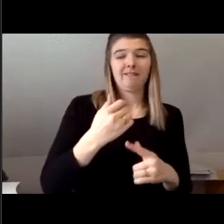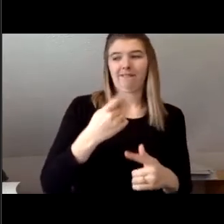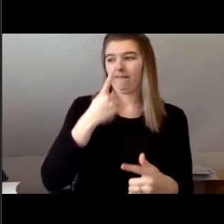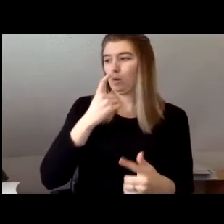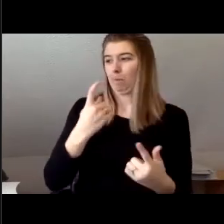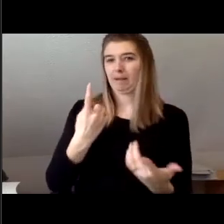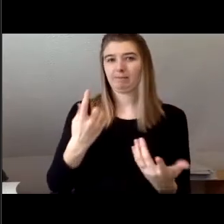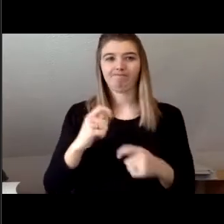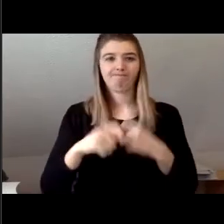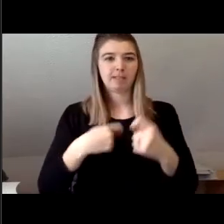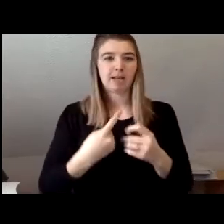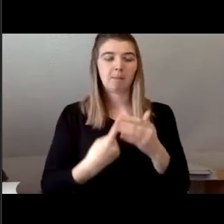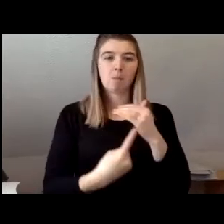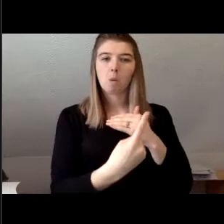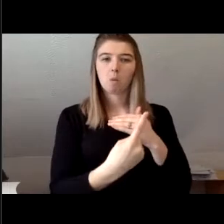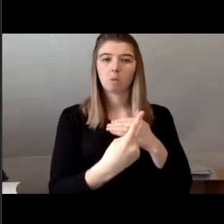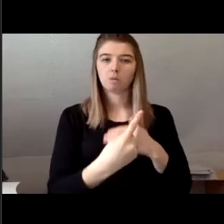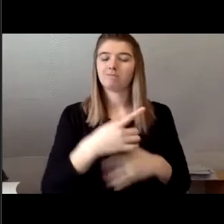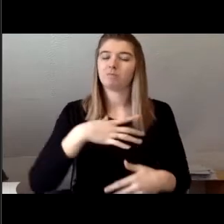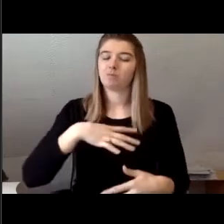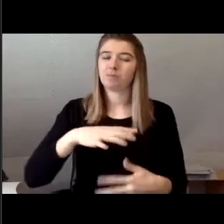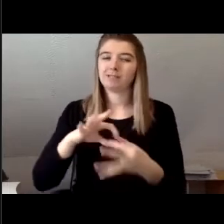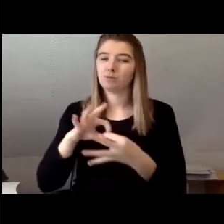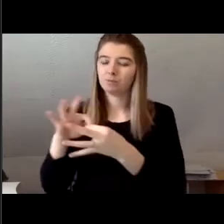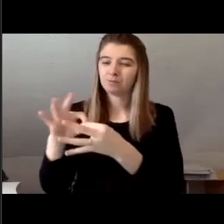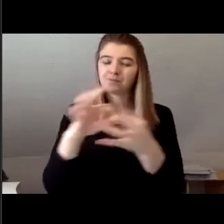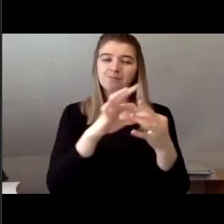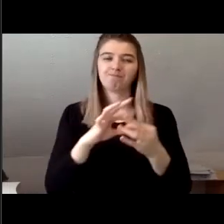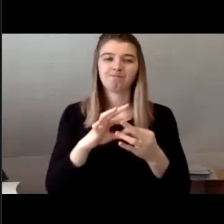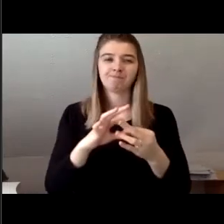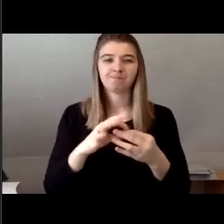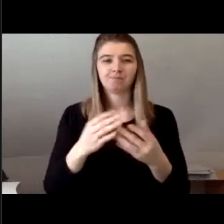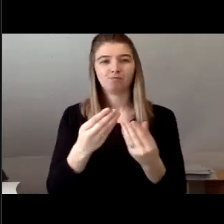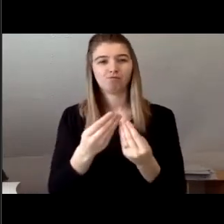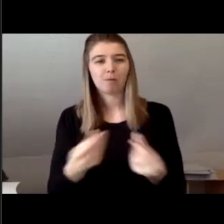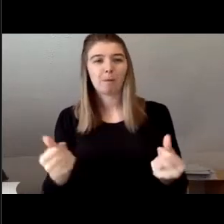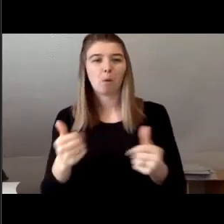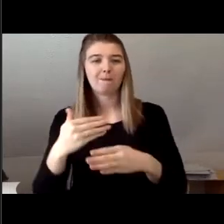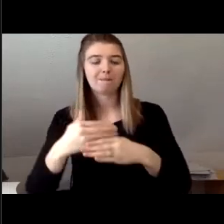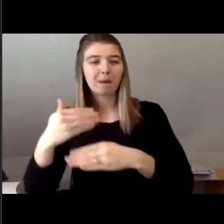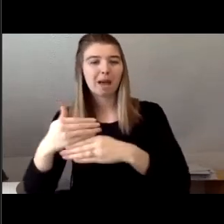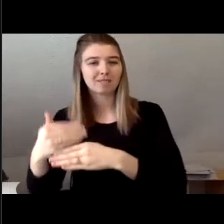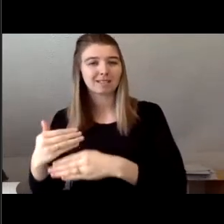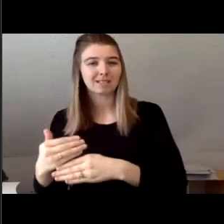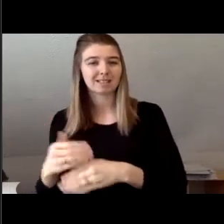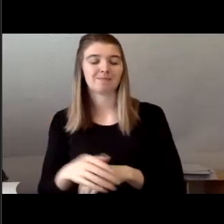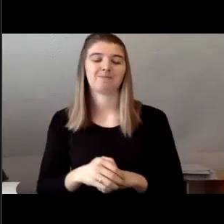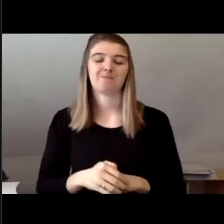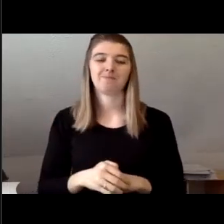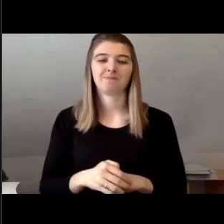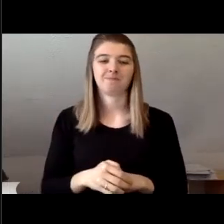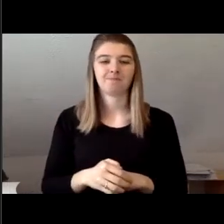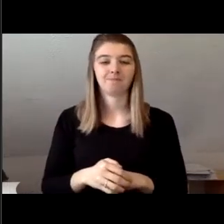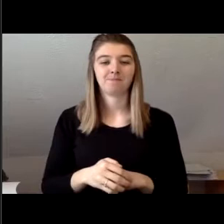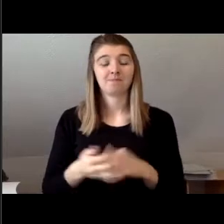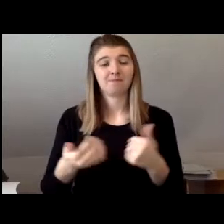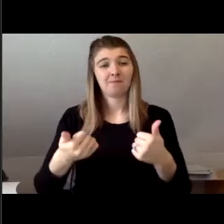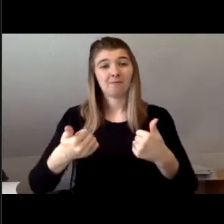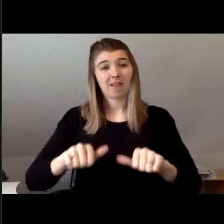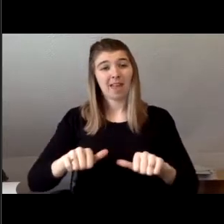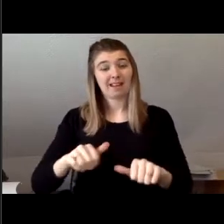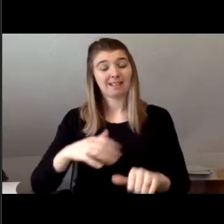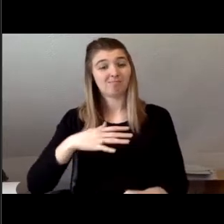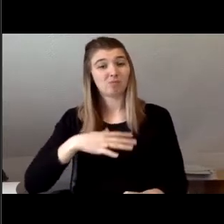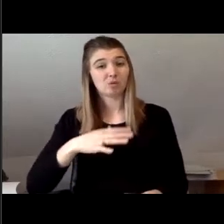to support one another as we remove and tackle those barriers. So finally, I'd like to just wish you all the